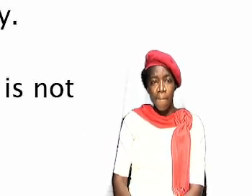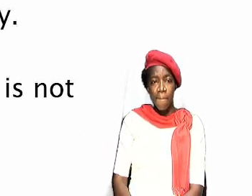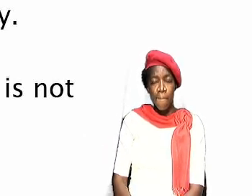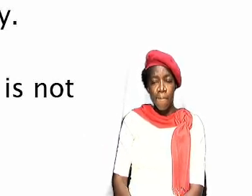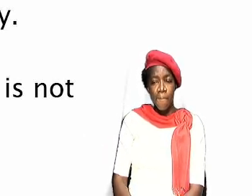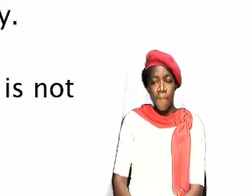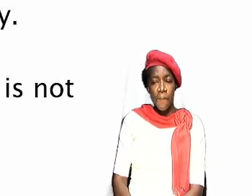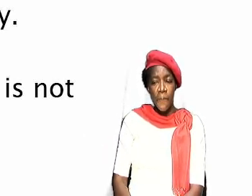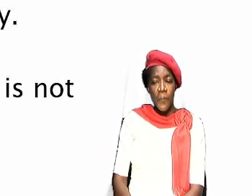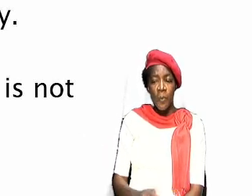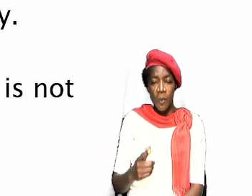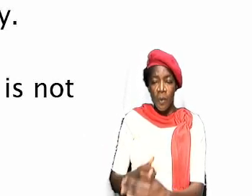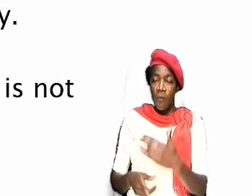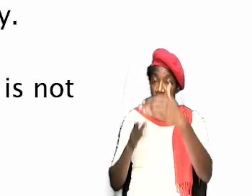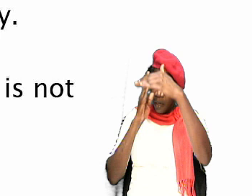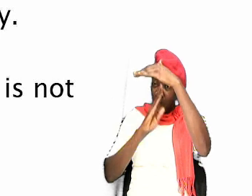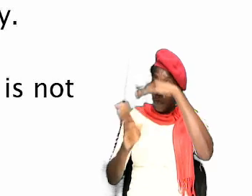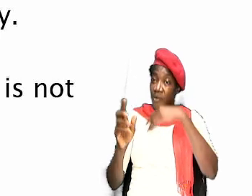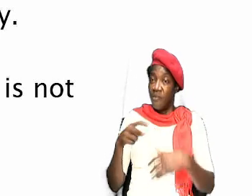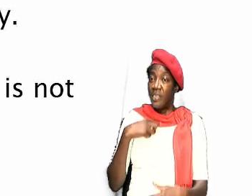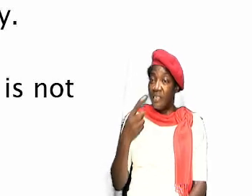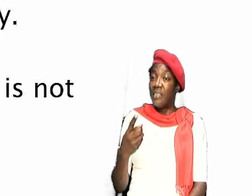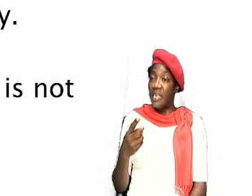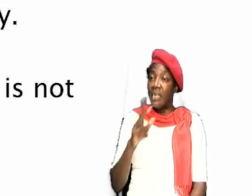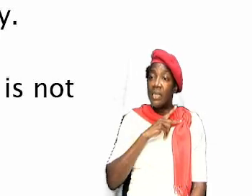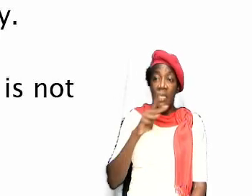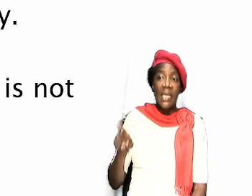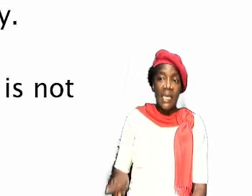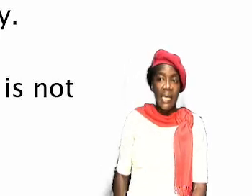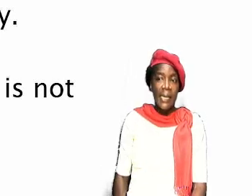What the prophet was simply saying to the king